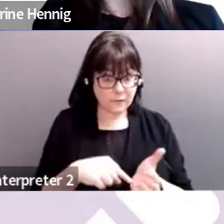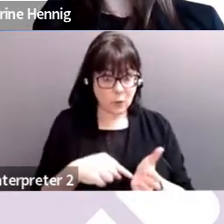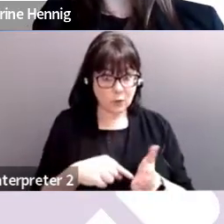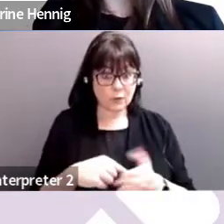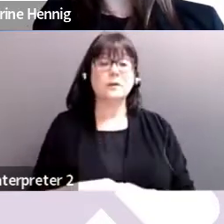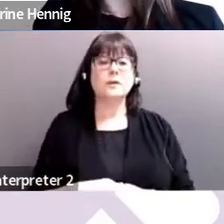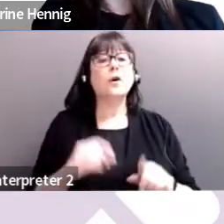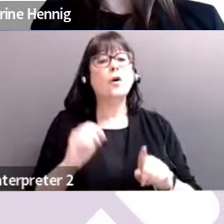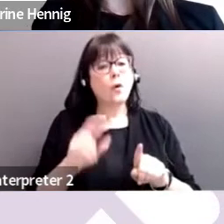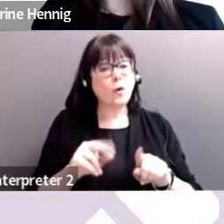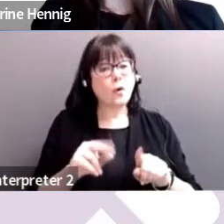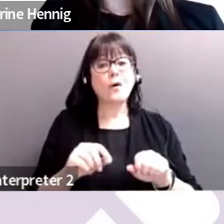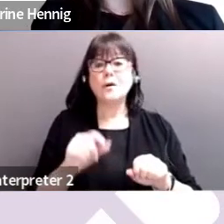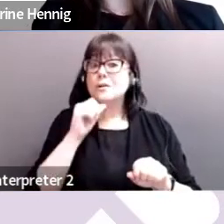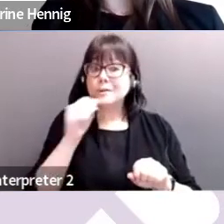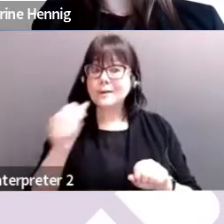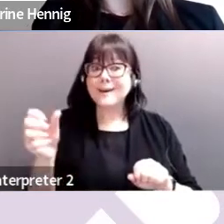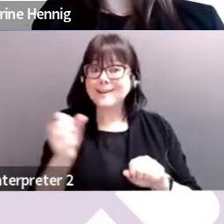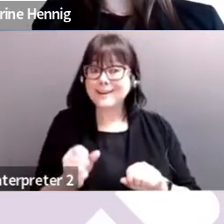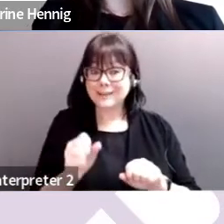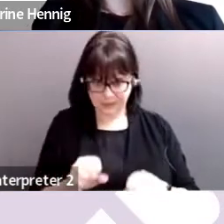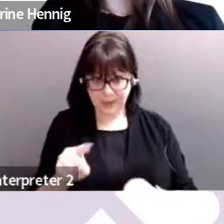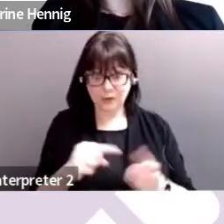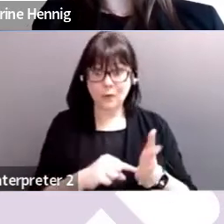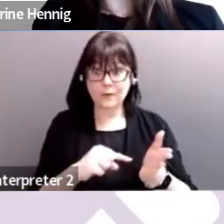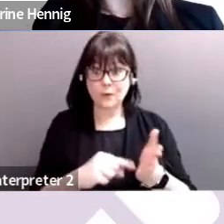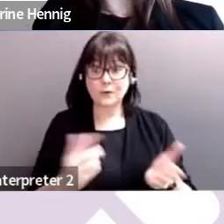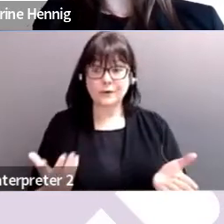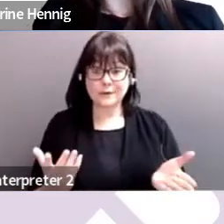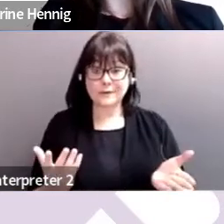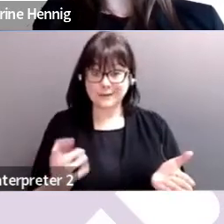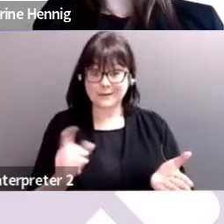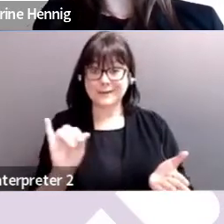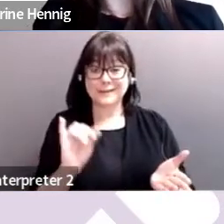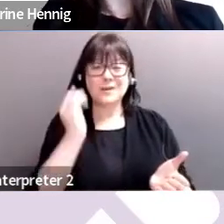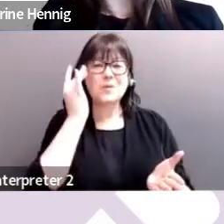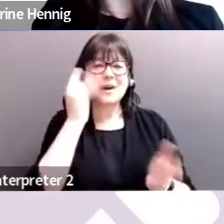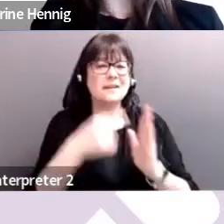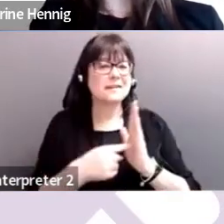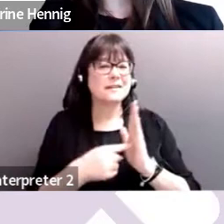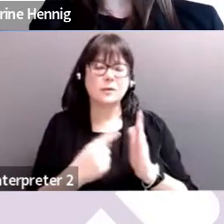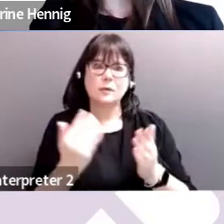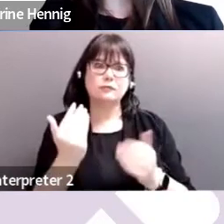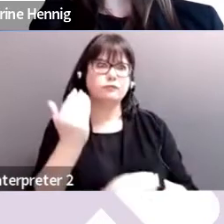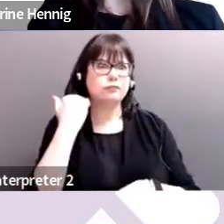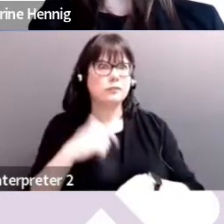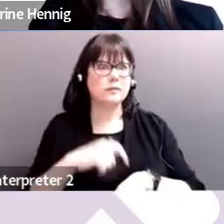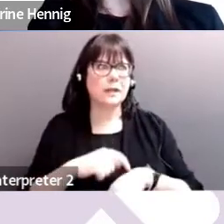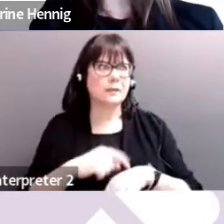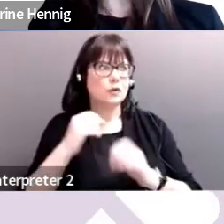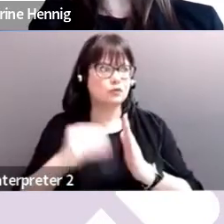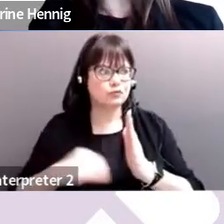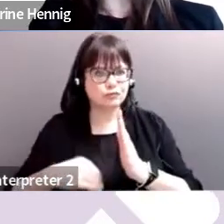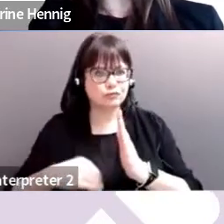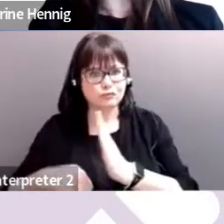not hire a grant writer? The reason we ask that is because grant applications can be very time consuming, and not to sound too corny here, but